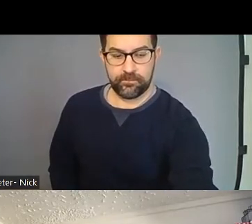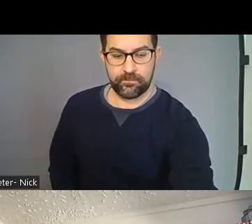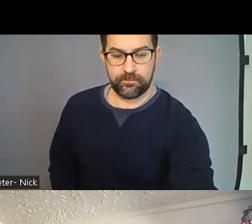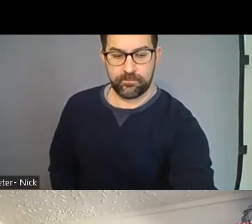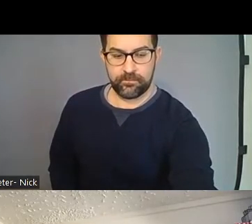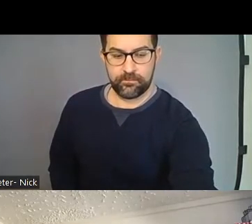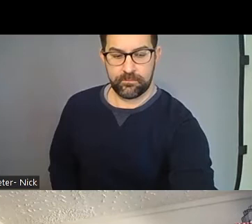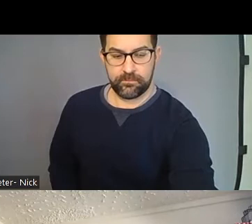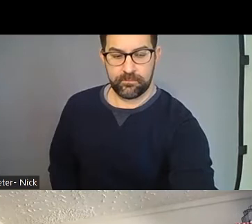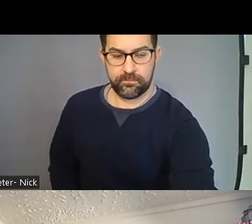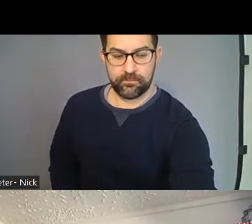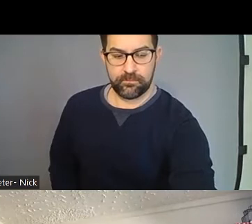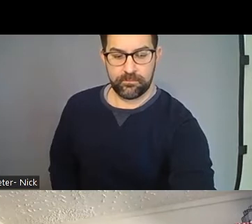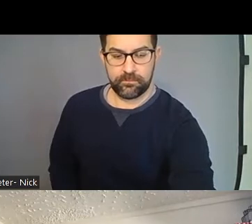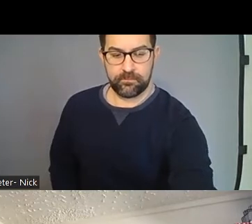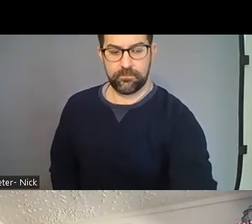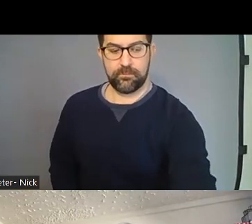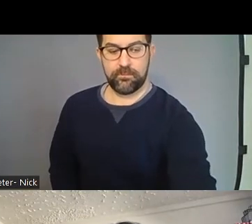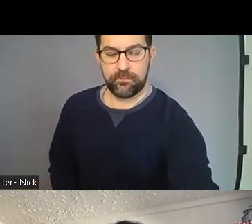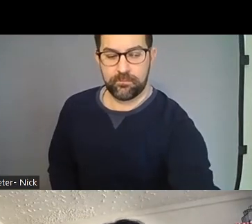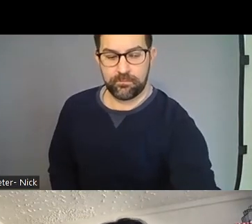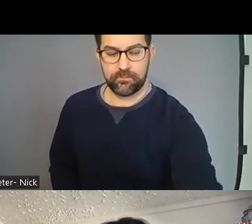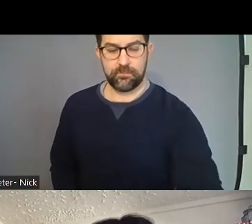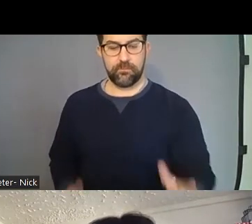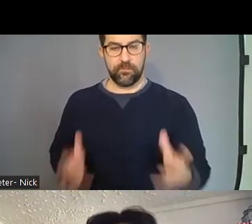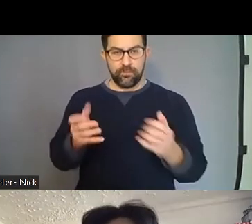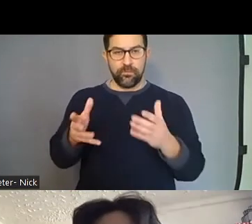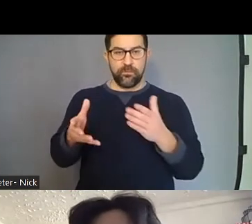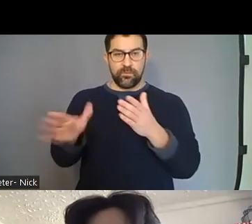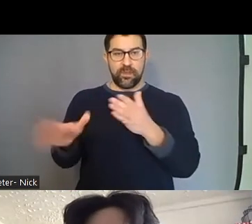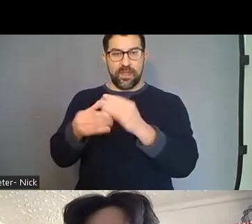to into the conversation, the chat about that, if you'd like.